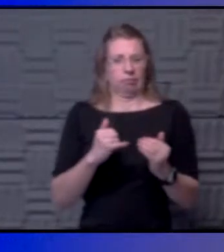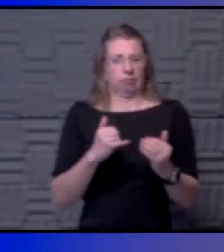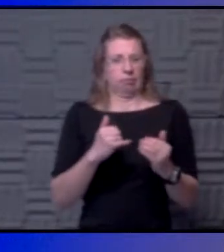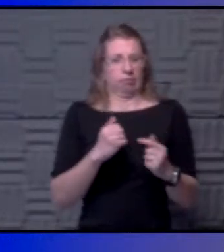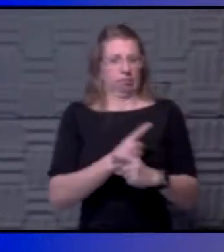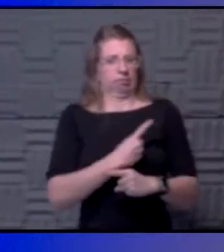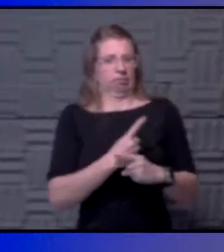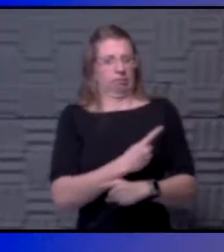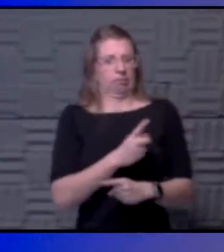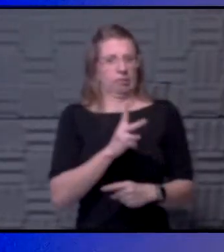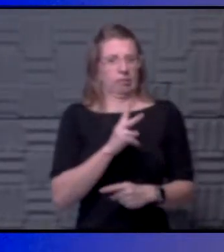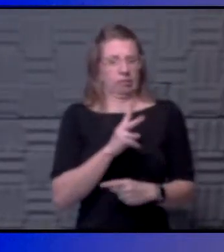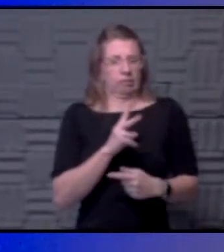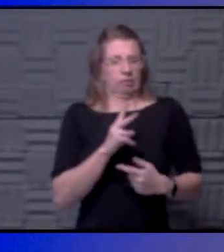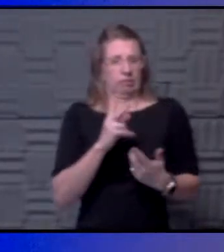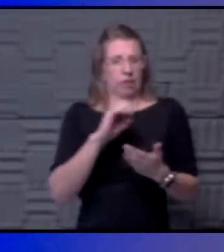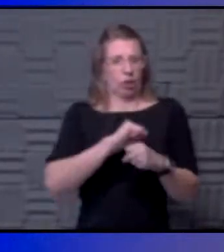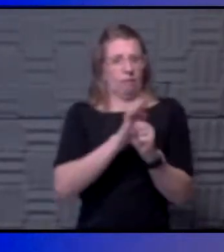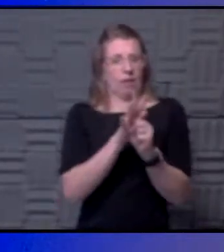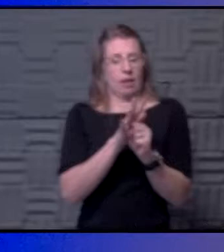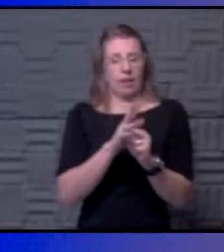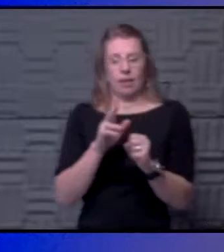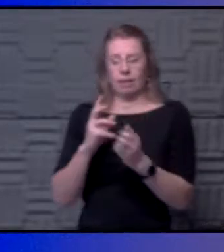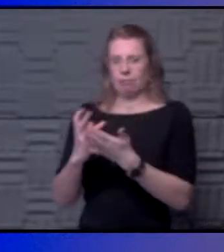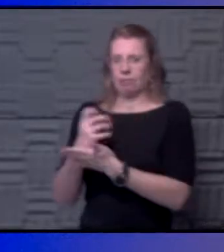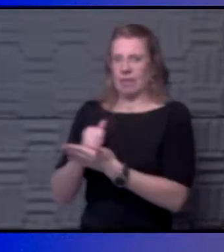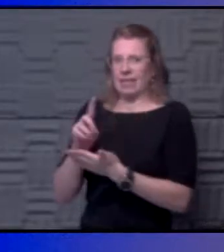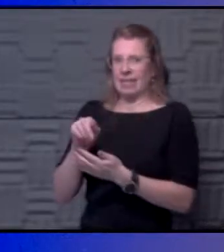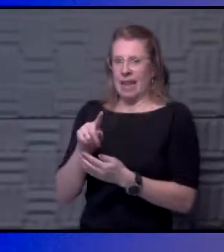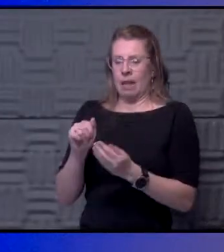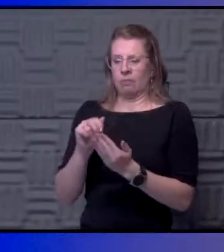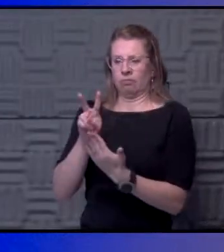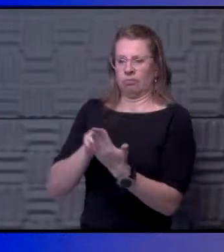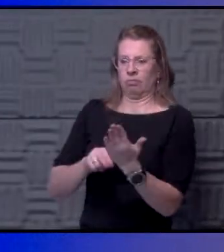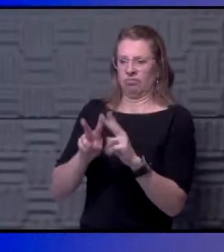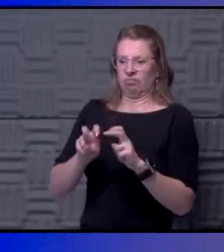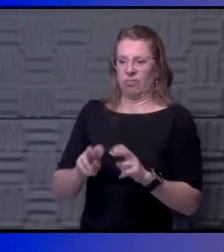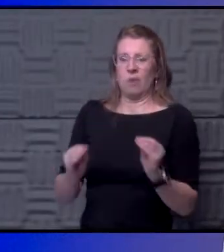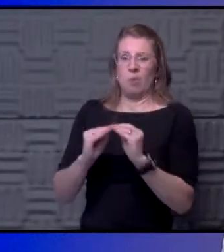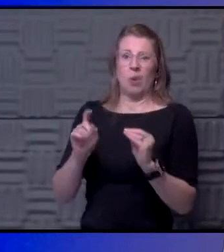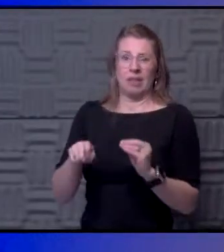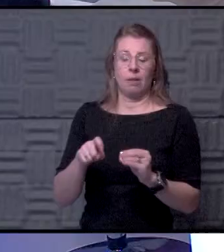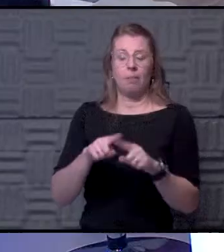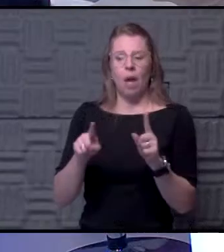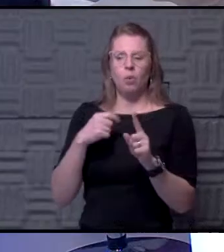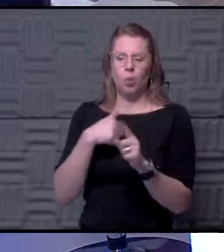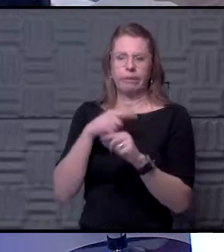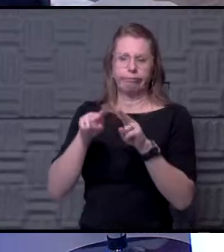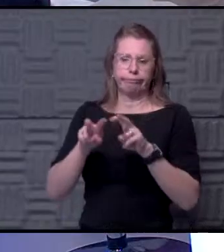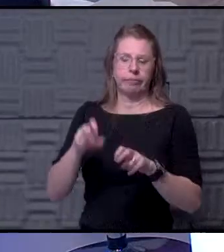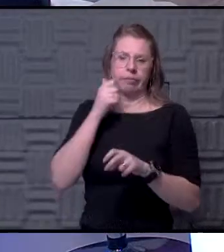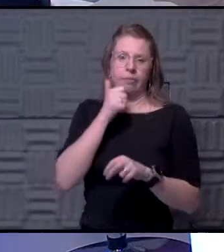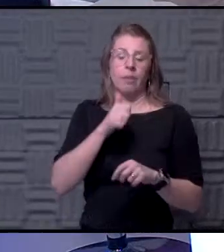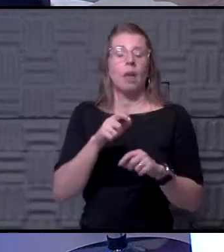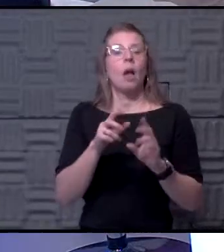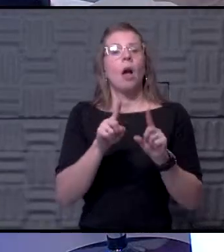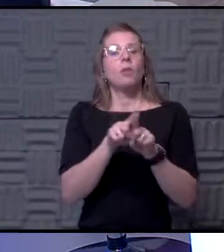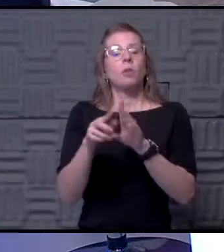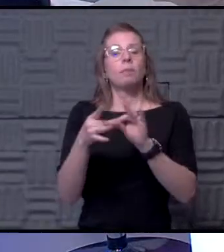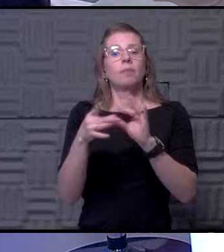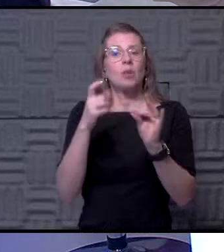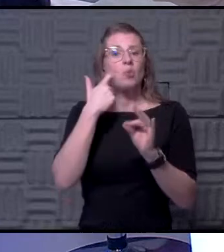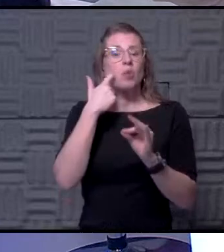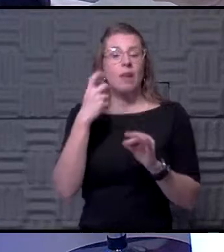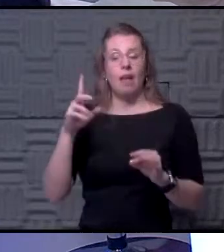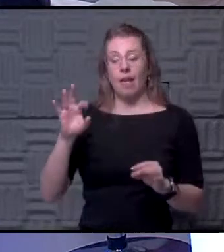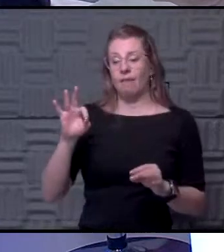for debate. We still need to see all the data on that, but we certainly continue to look at it on a daily basis. Also comment about the recent thing that came out of